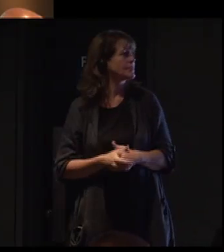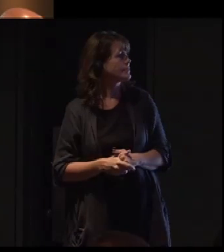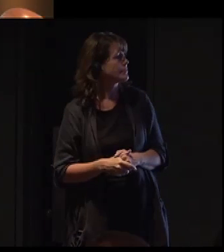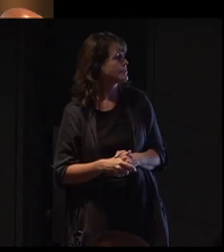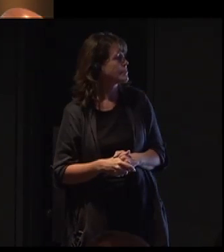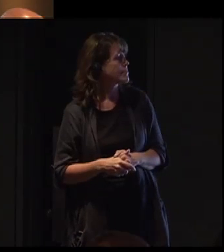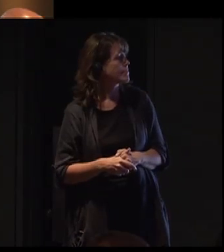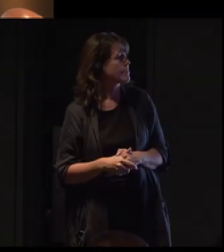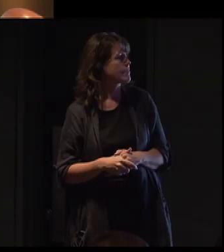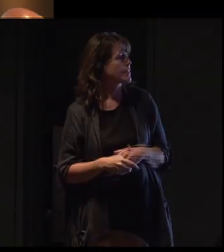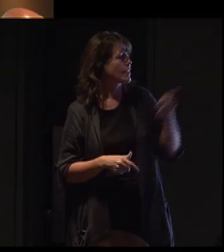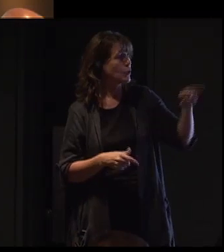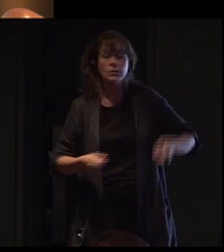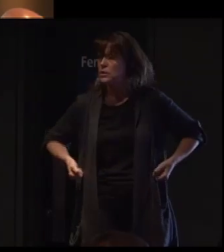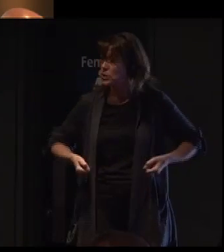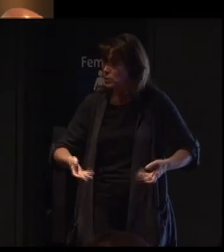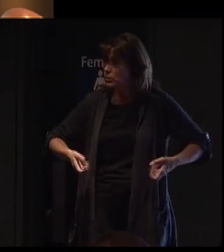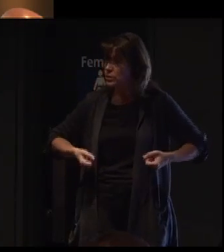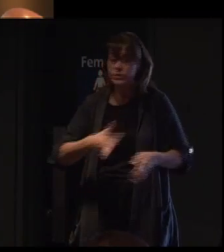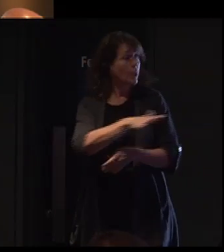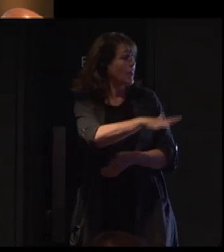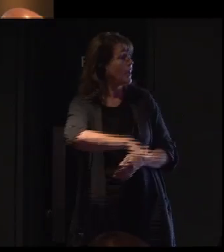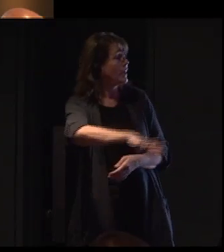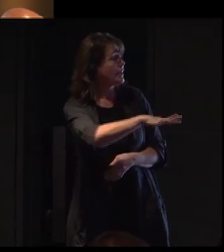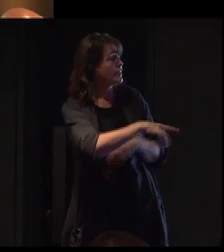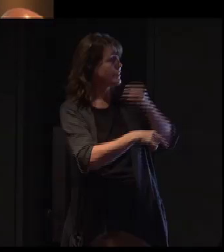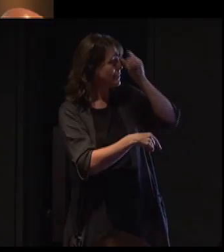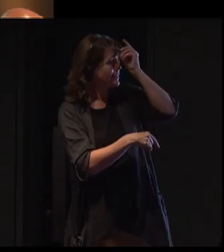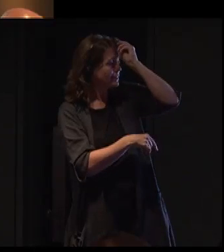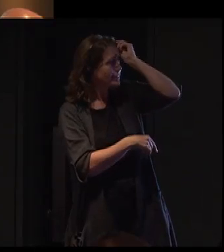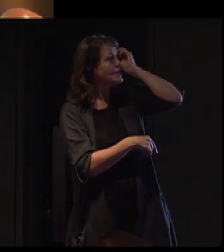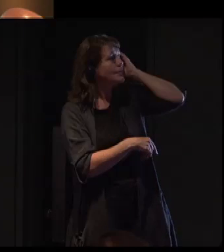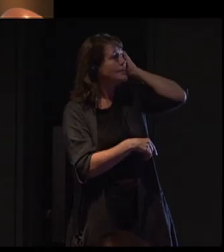This is actually a wheelchair user position.